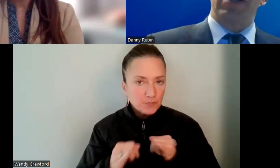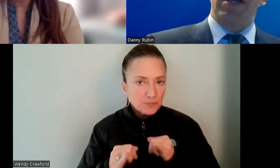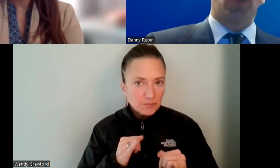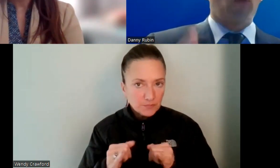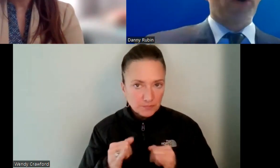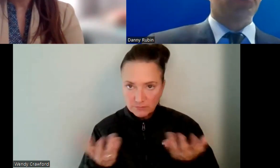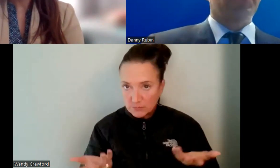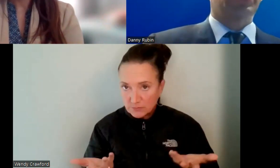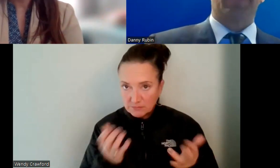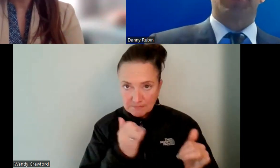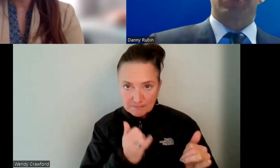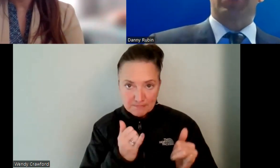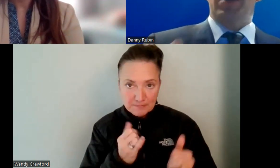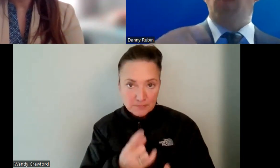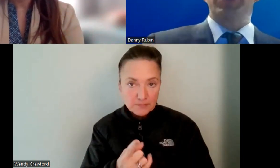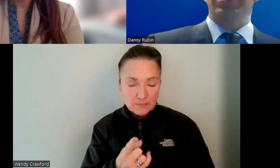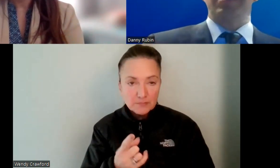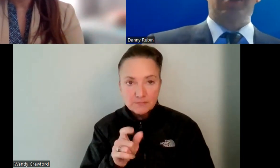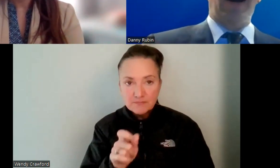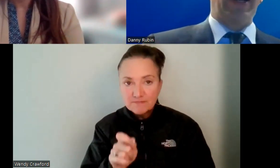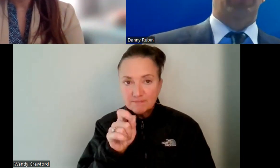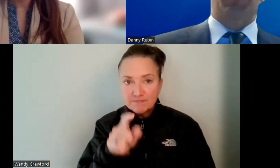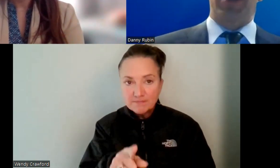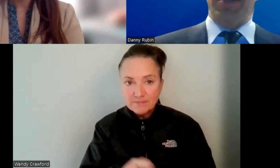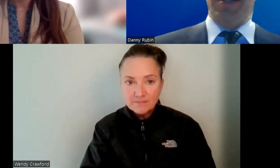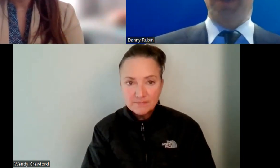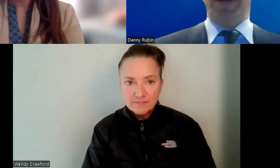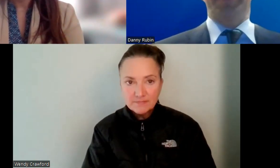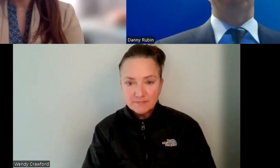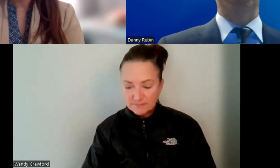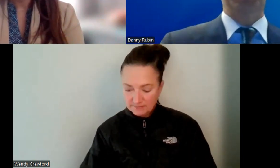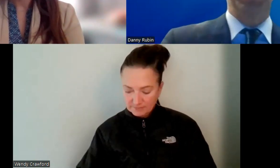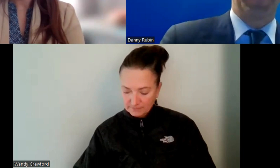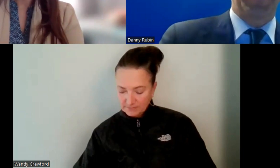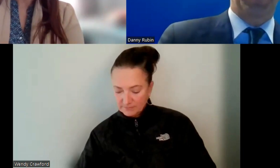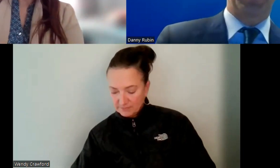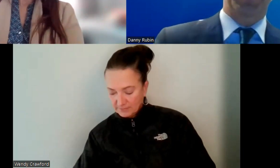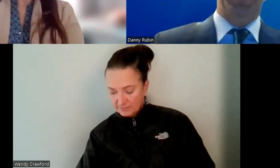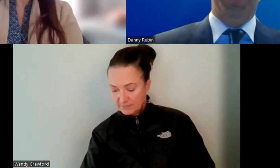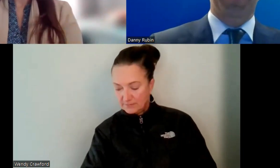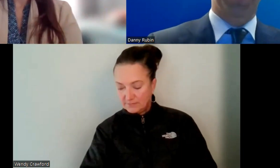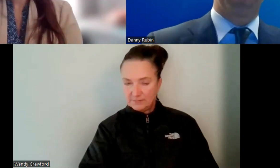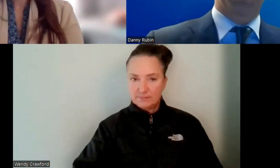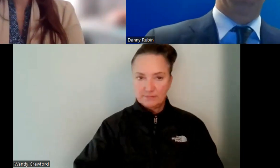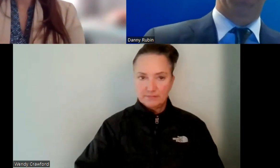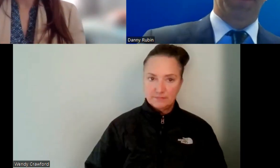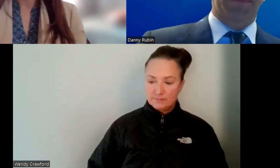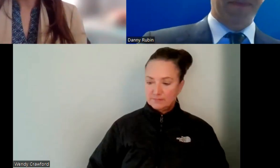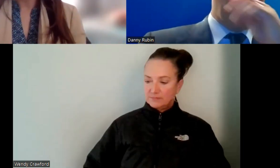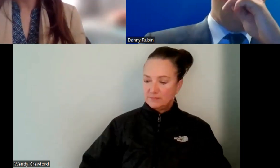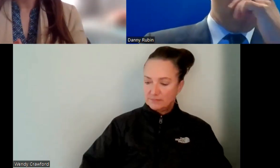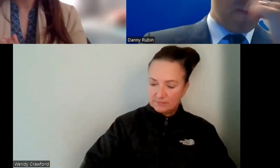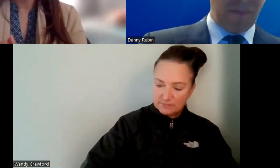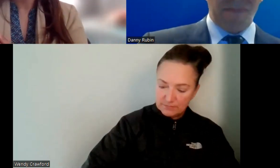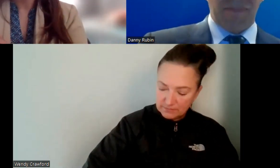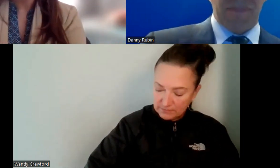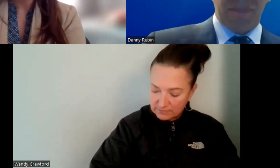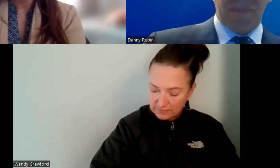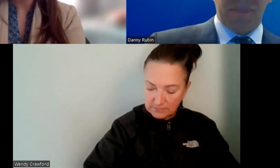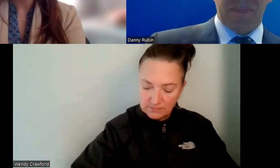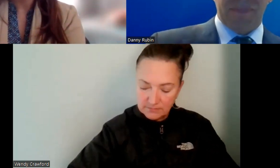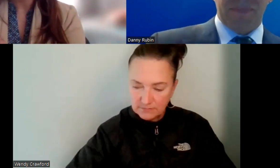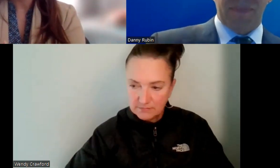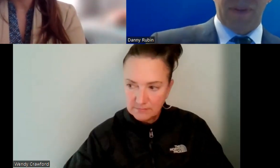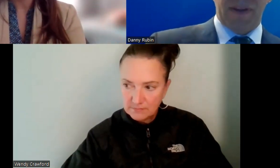just like you did? What are some tips, and what's the hiring process like? Okay. So for me, I had